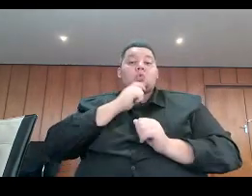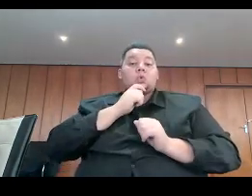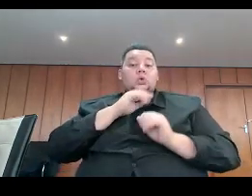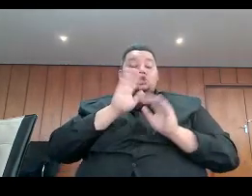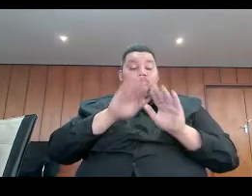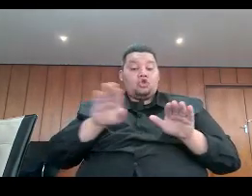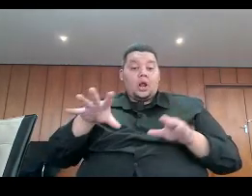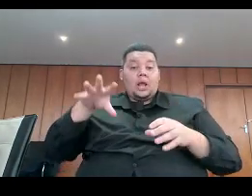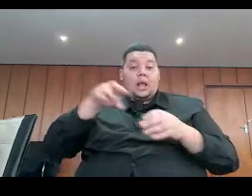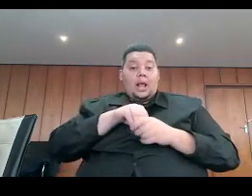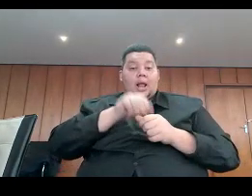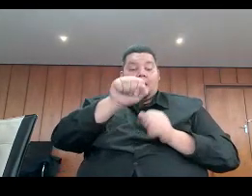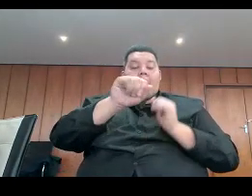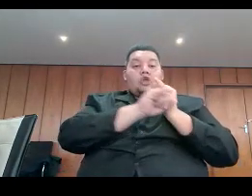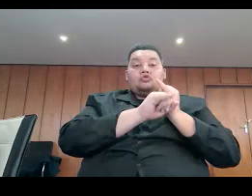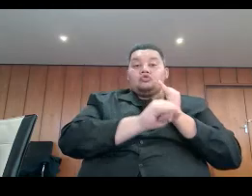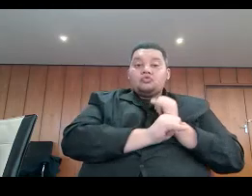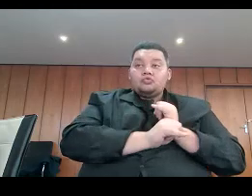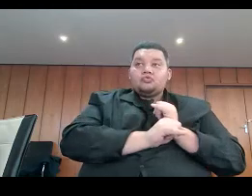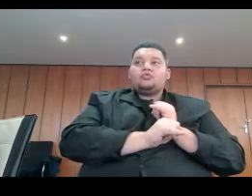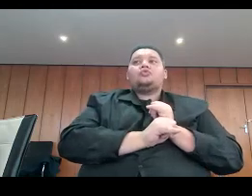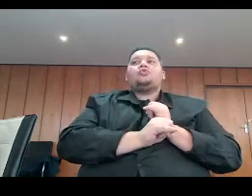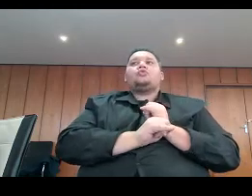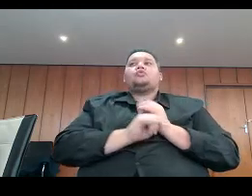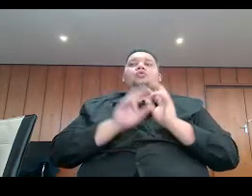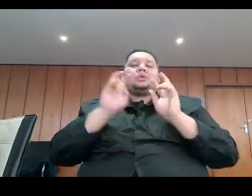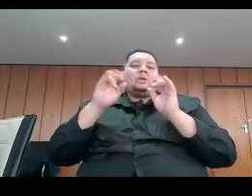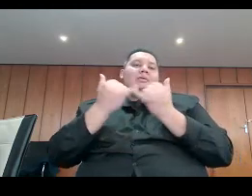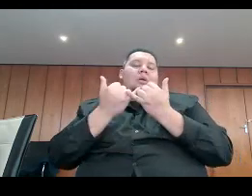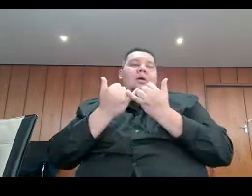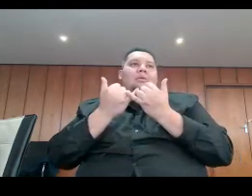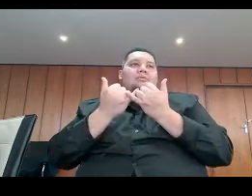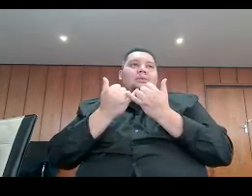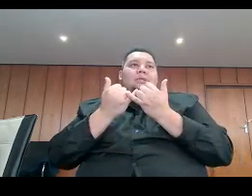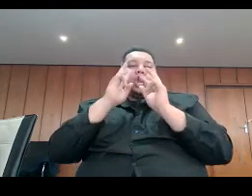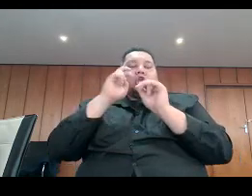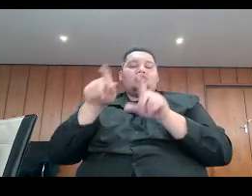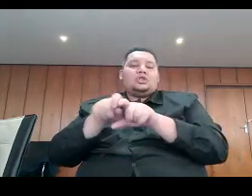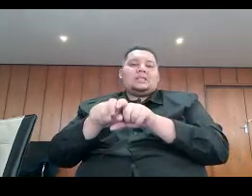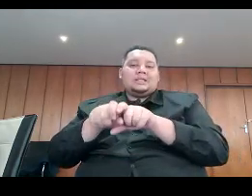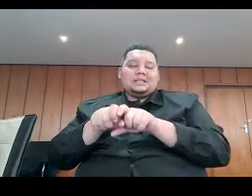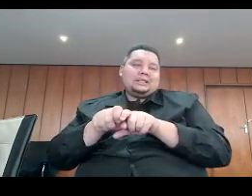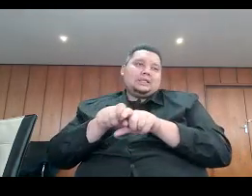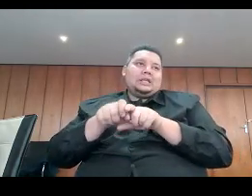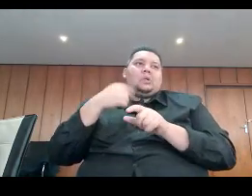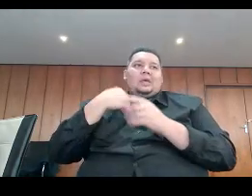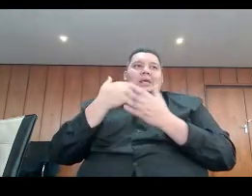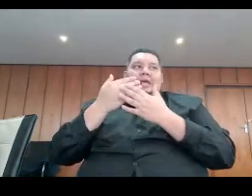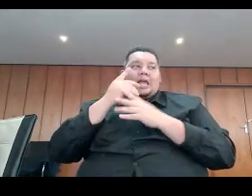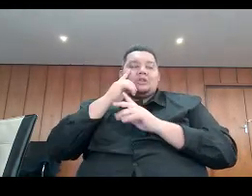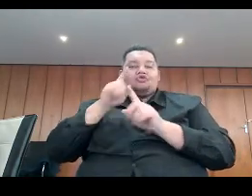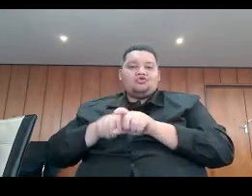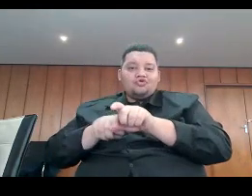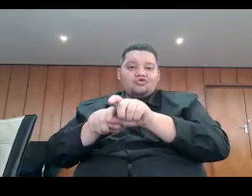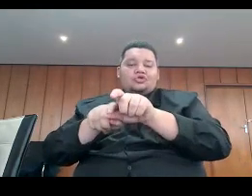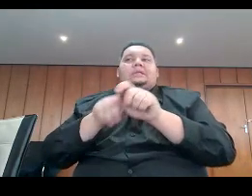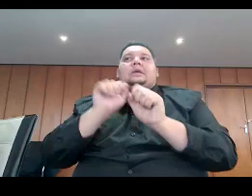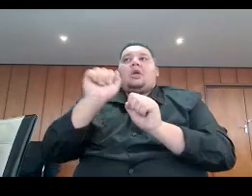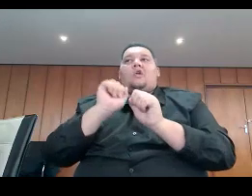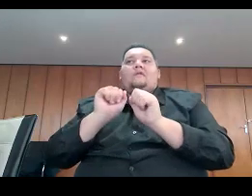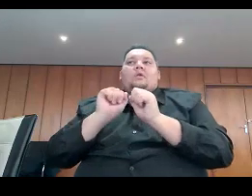an institution to, as experiments, to trace the development of a